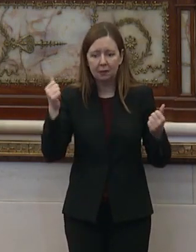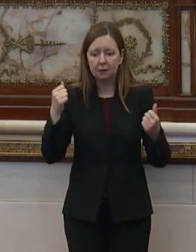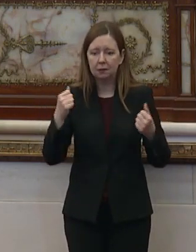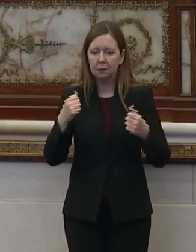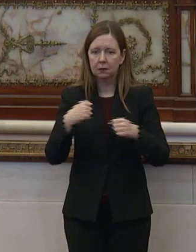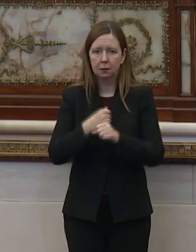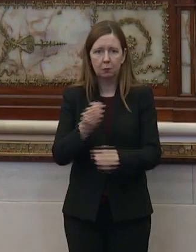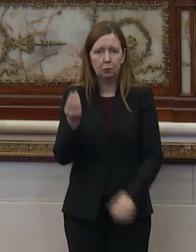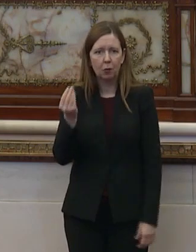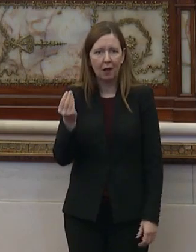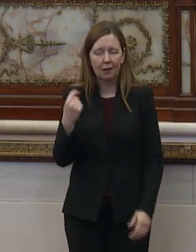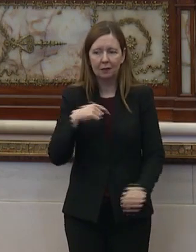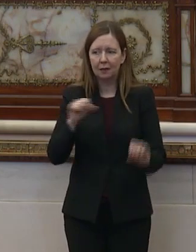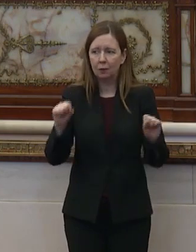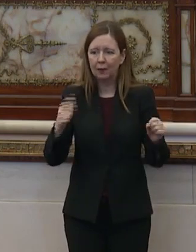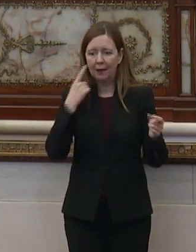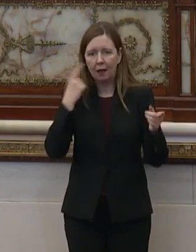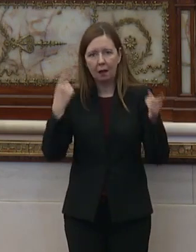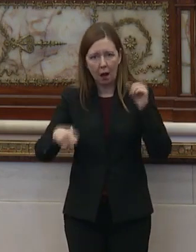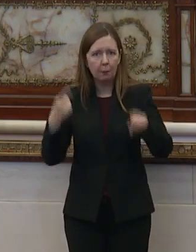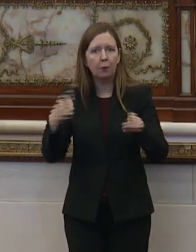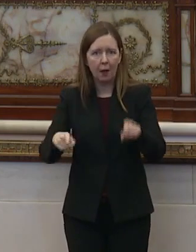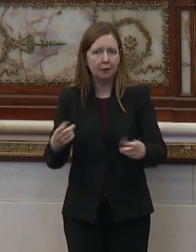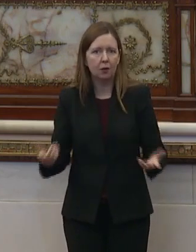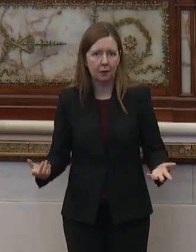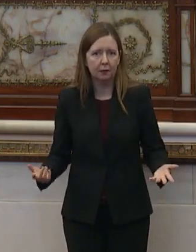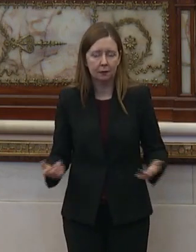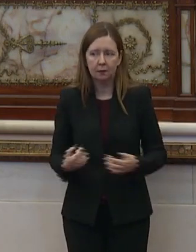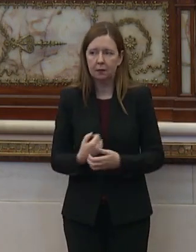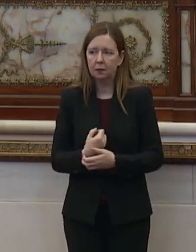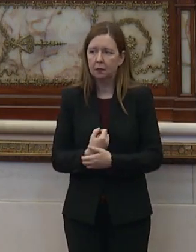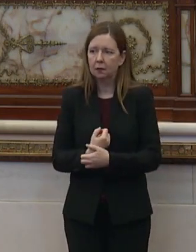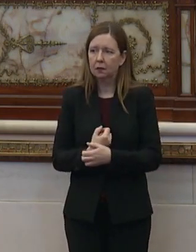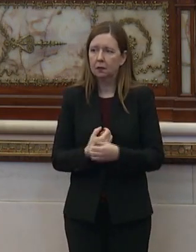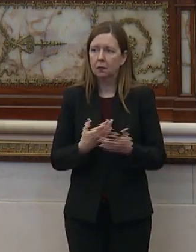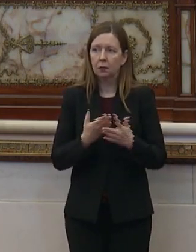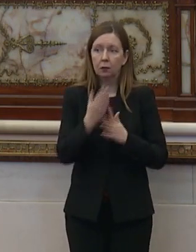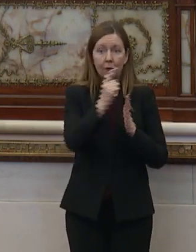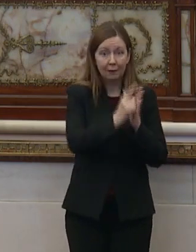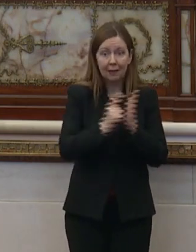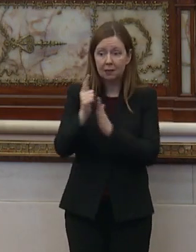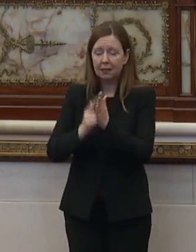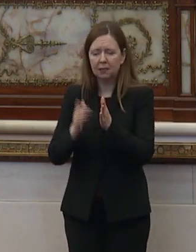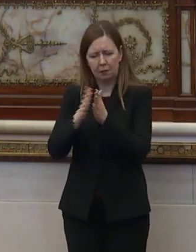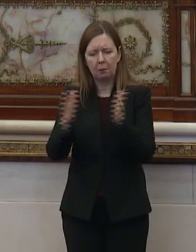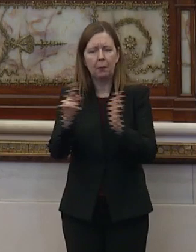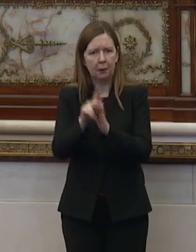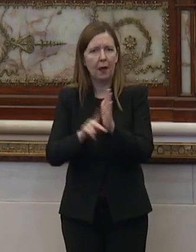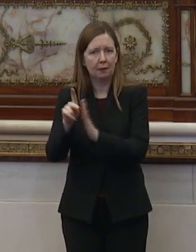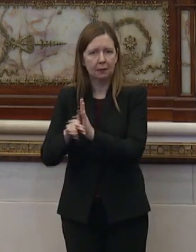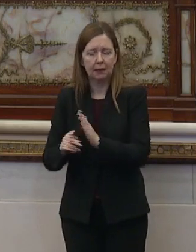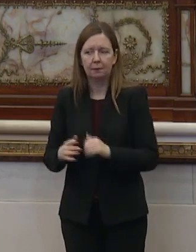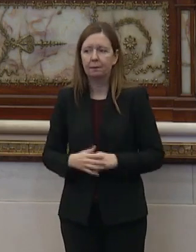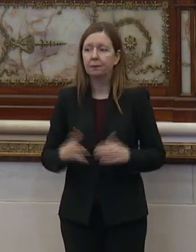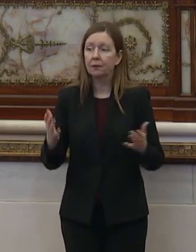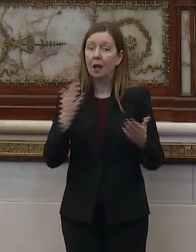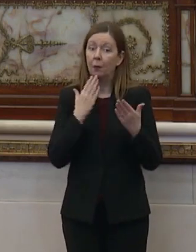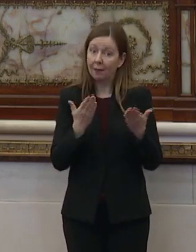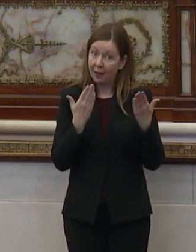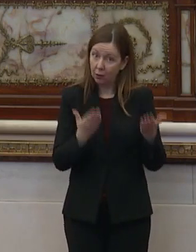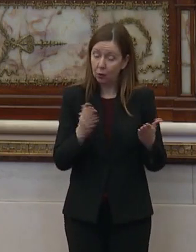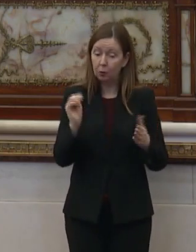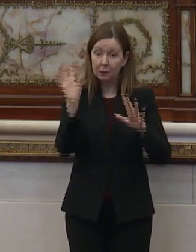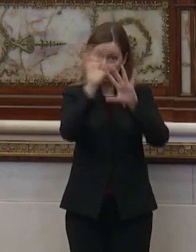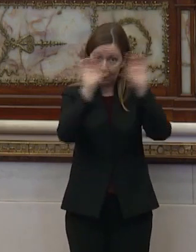product that we can compromise on by way of legislation and public policy. I want to thank you,